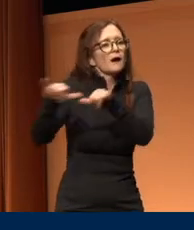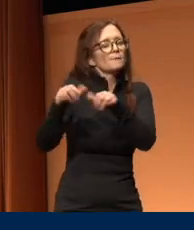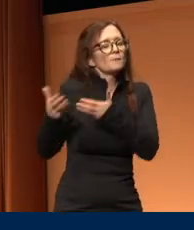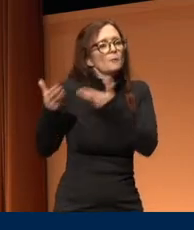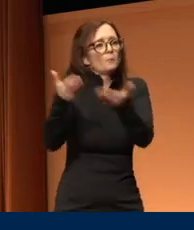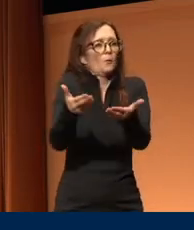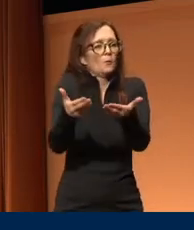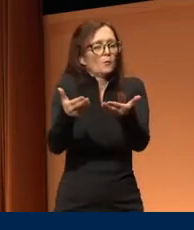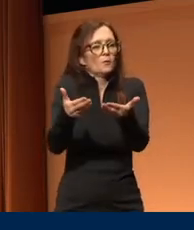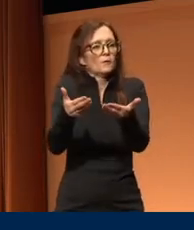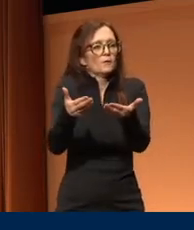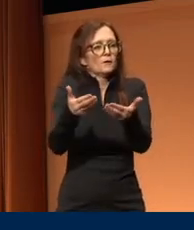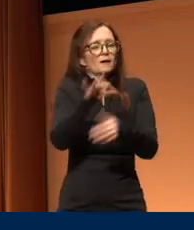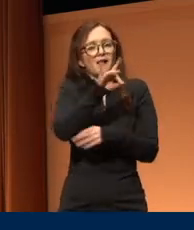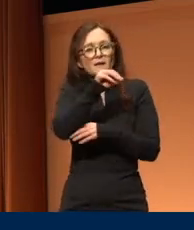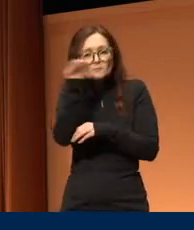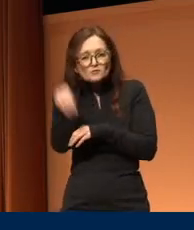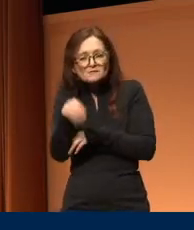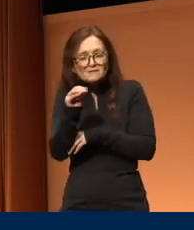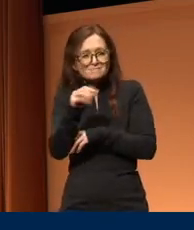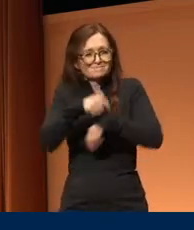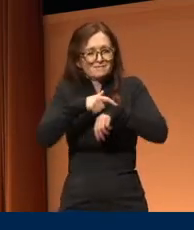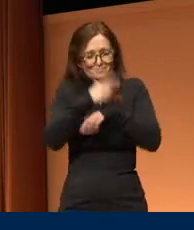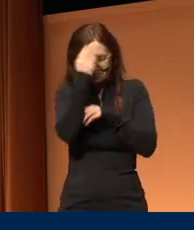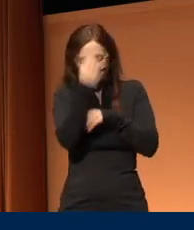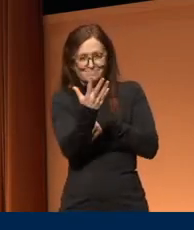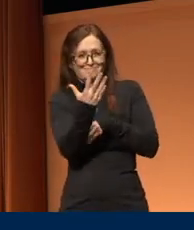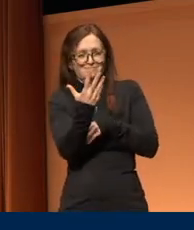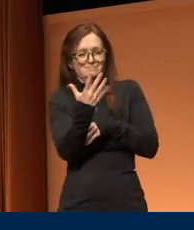support, close to 80% each time.